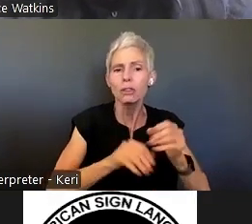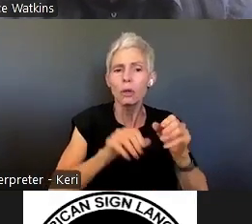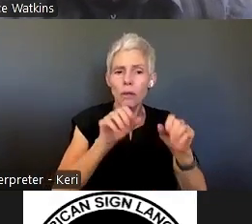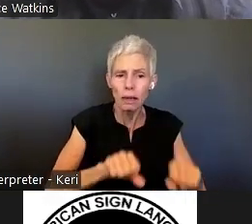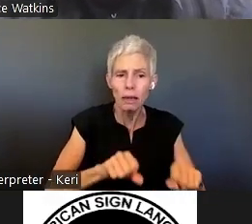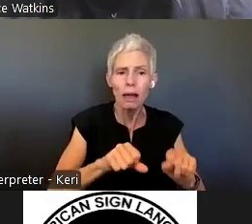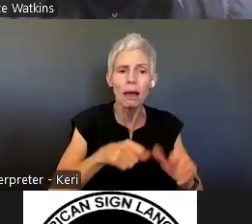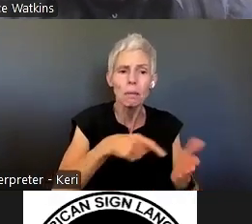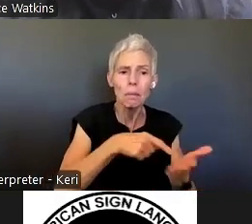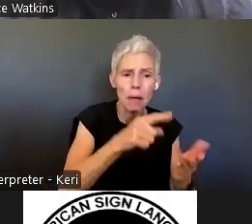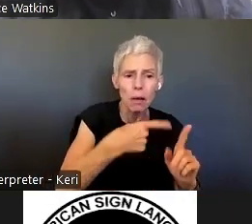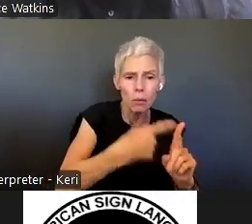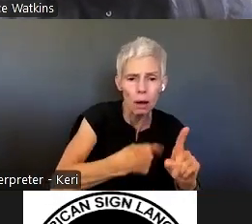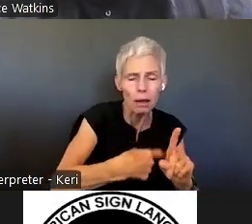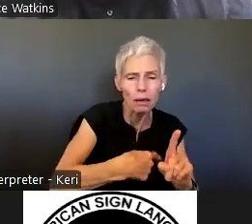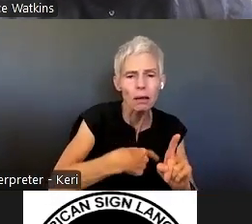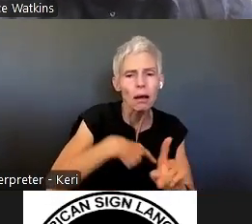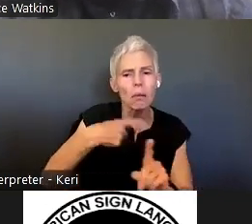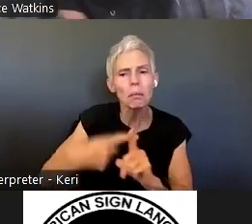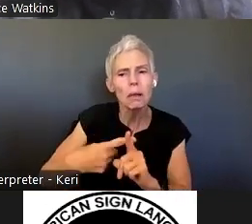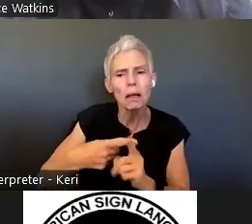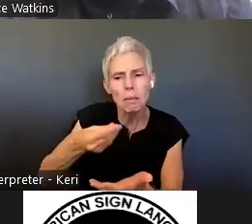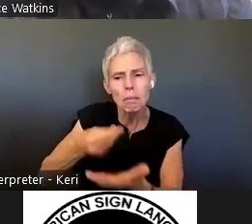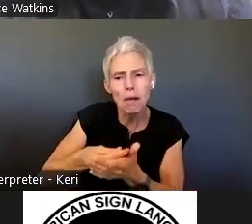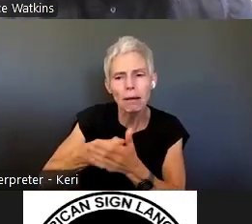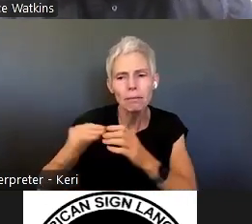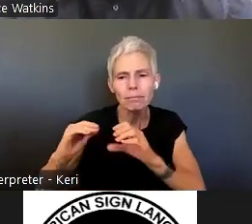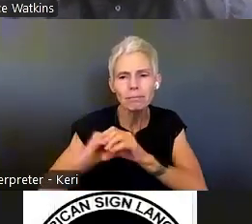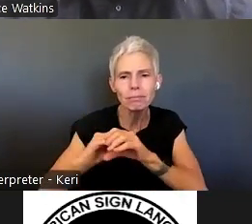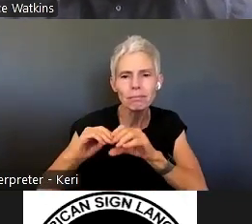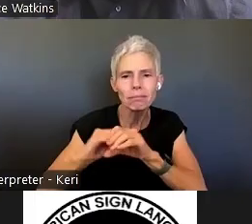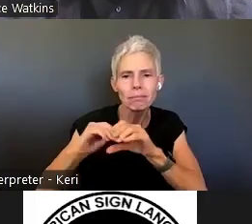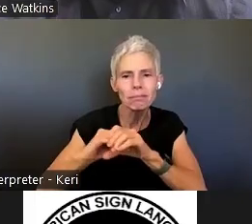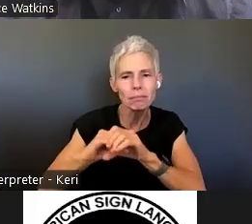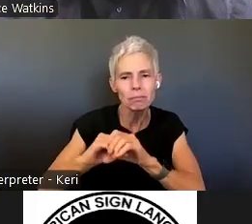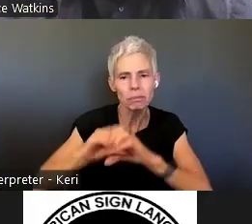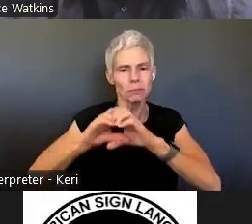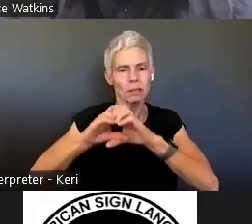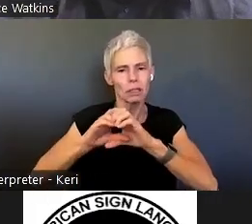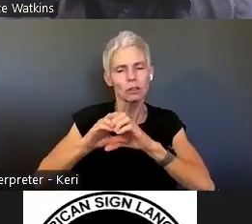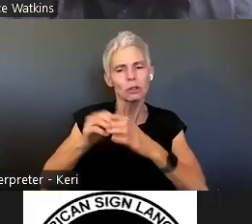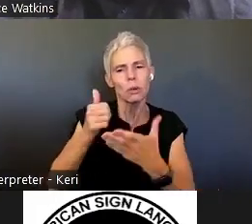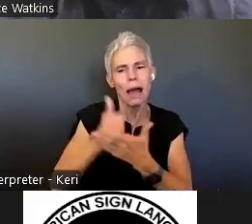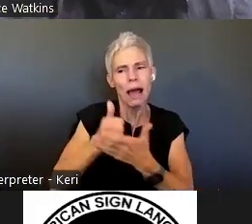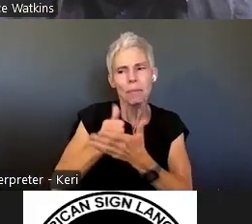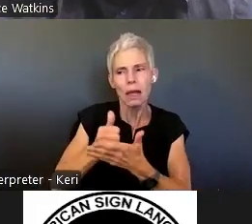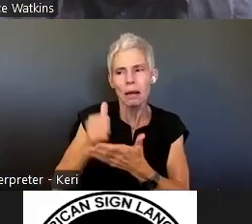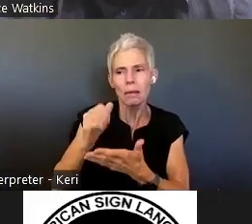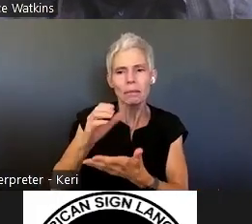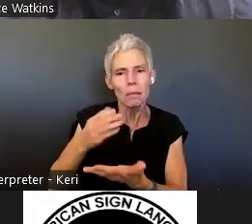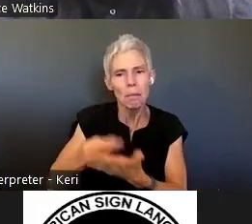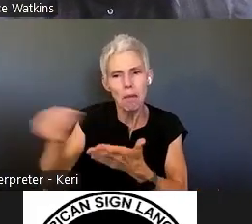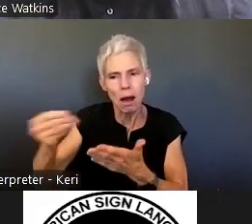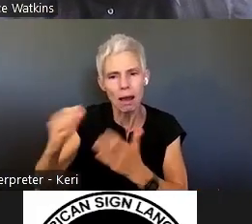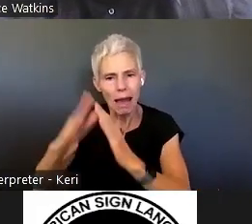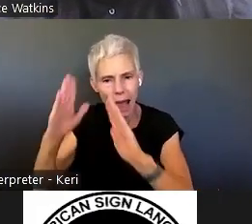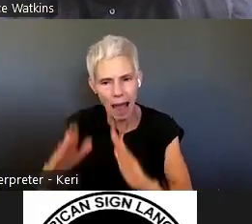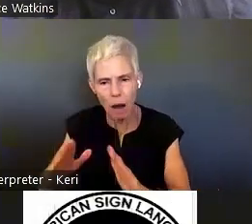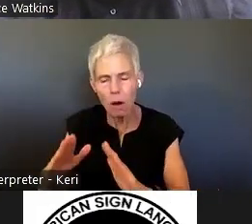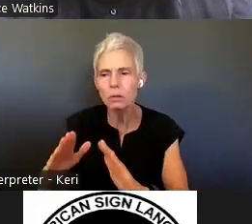but would have money to save to be able to work on their down payment and pay off debts.